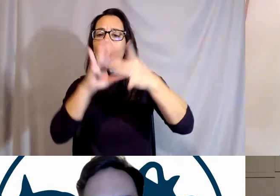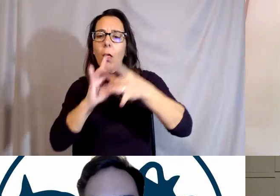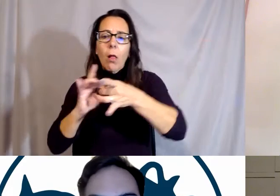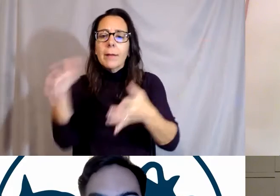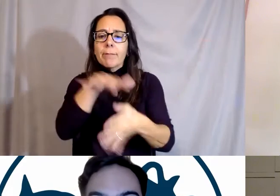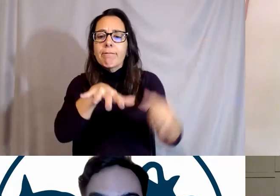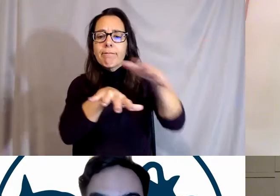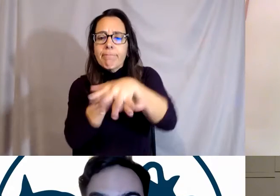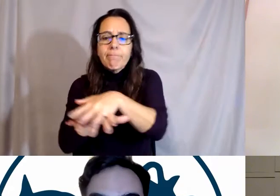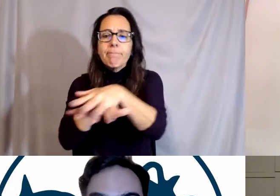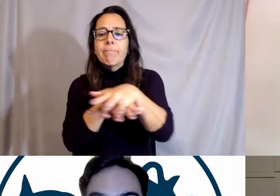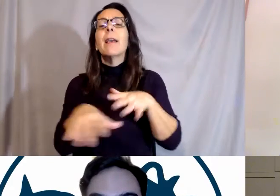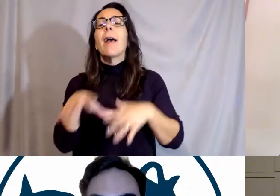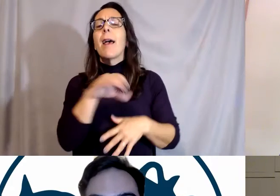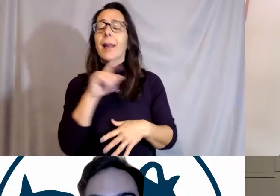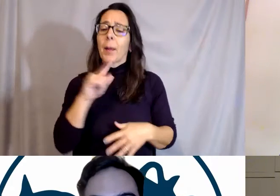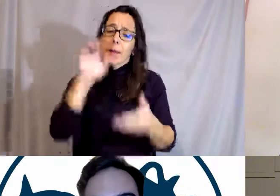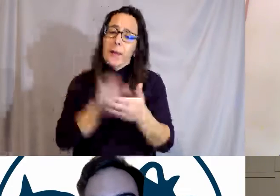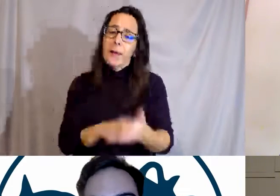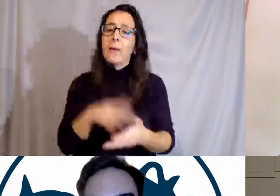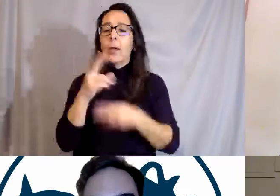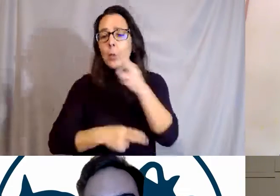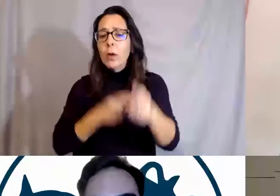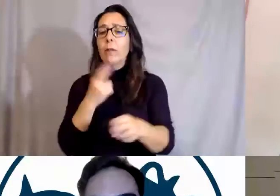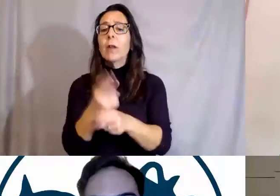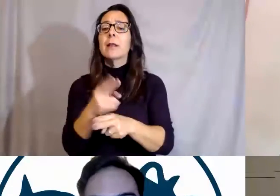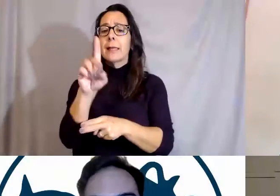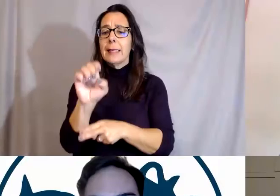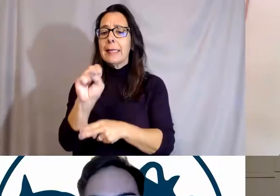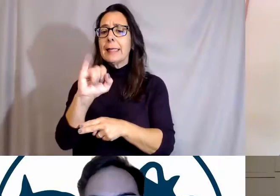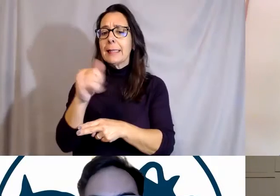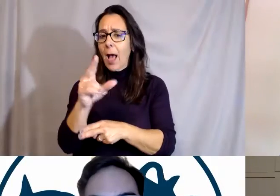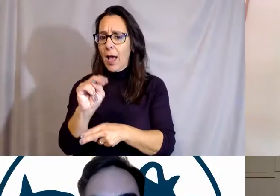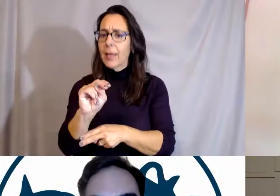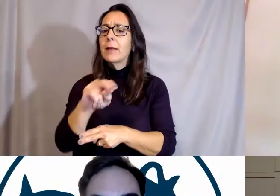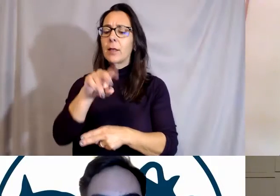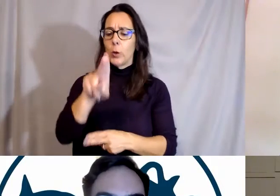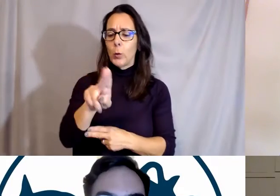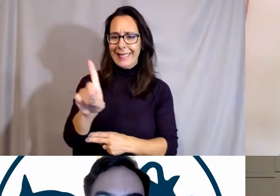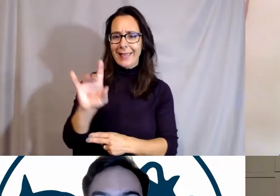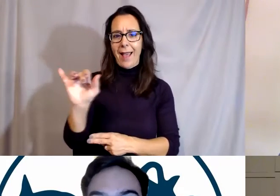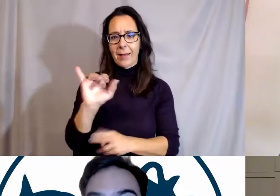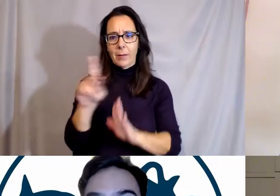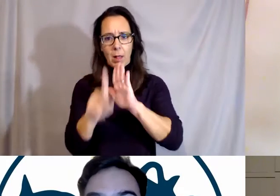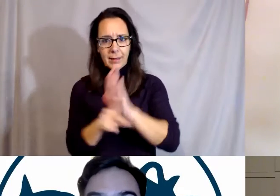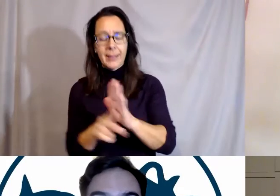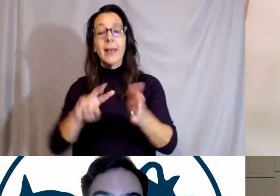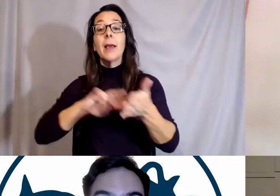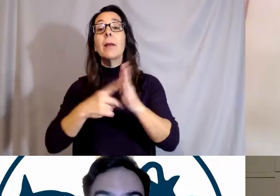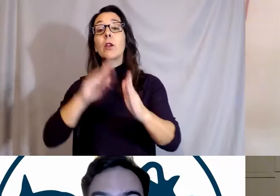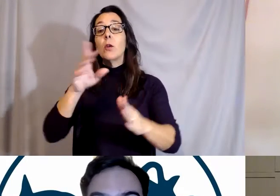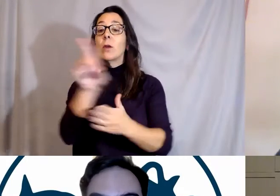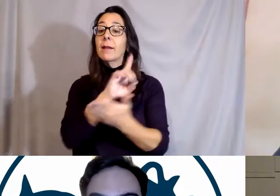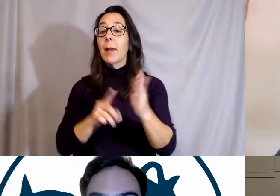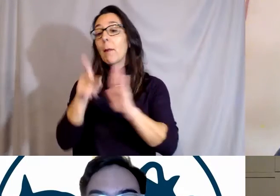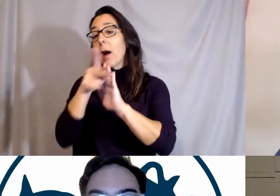in universal design as a public policy standpoint, and that is when you go in and you design a policy or you design